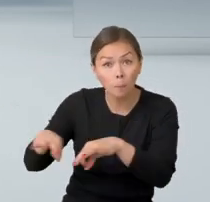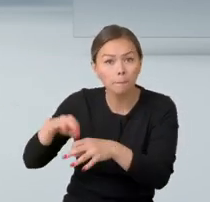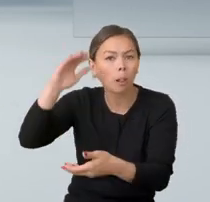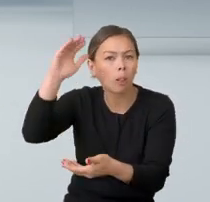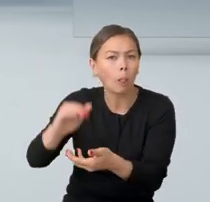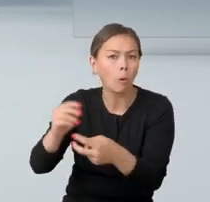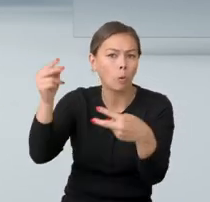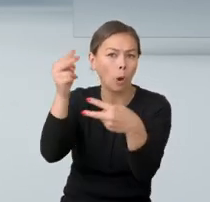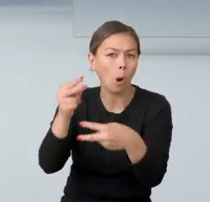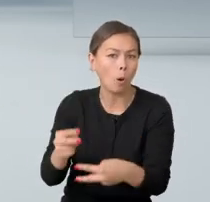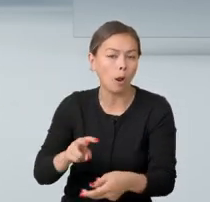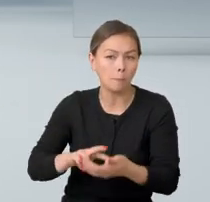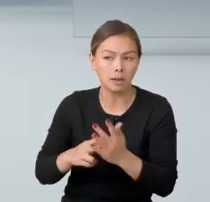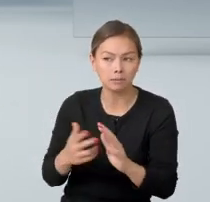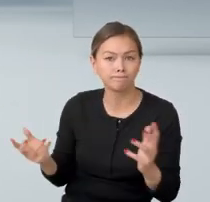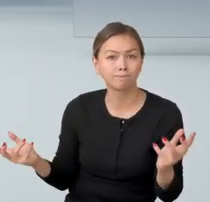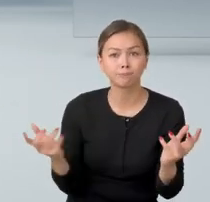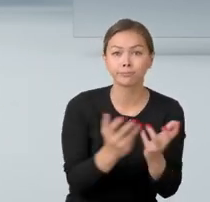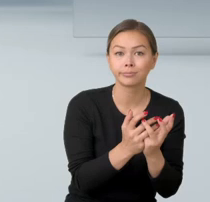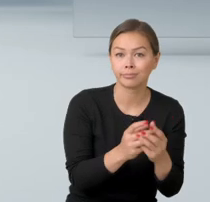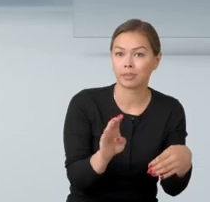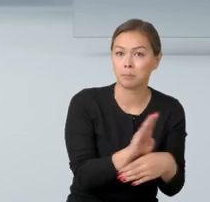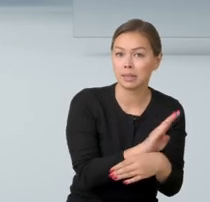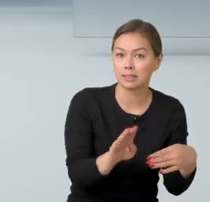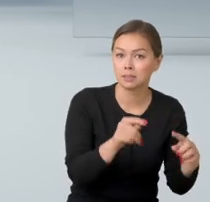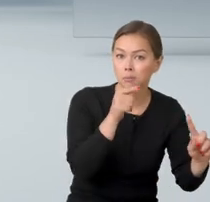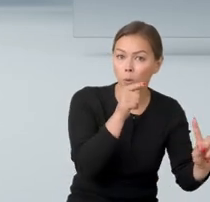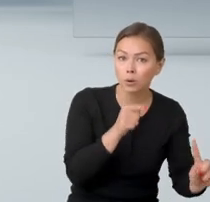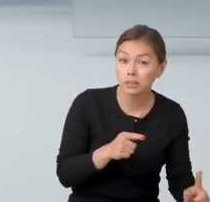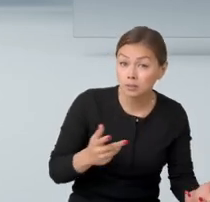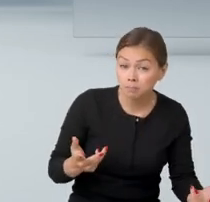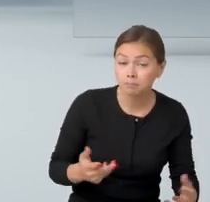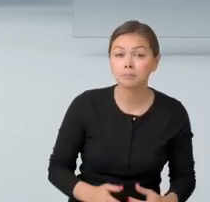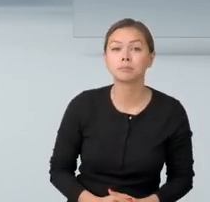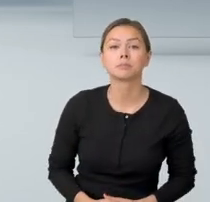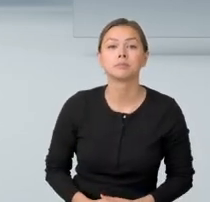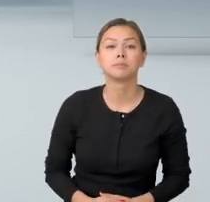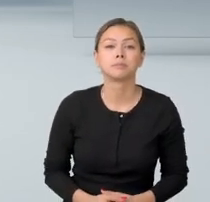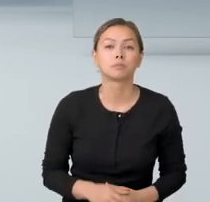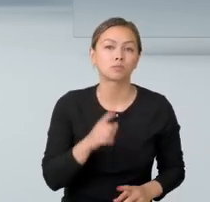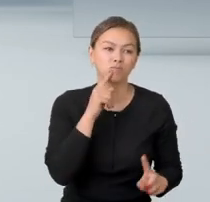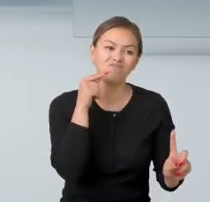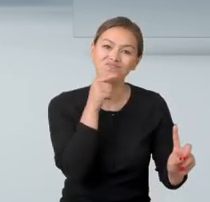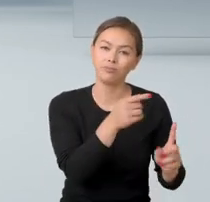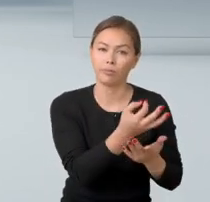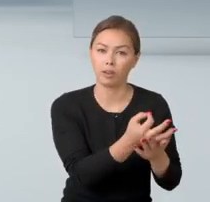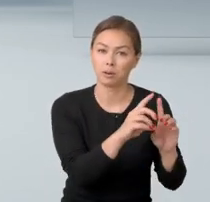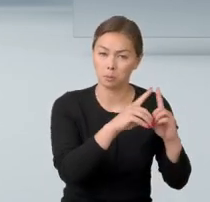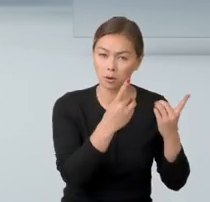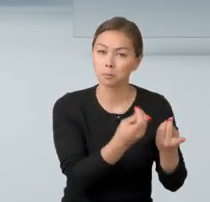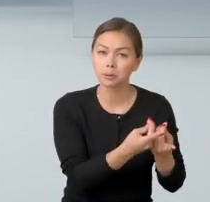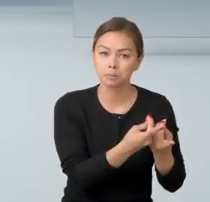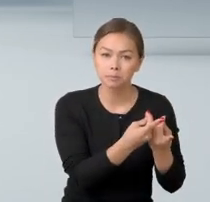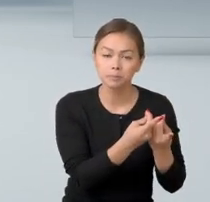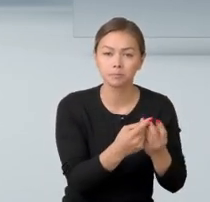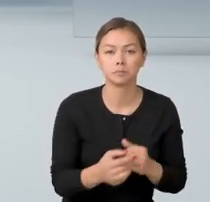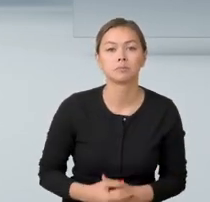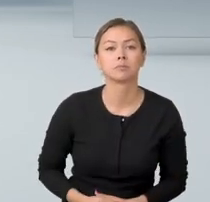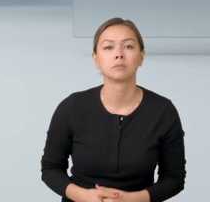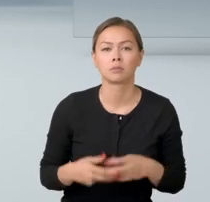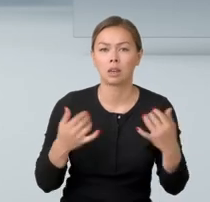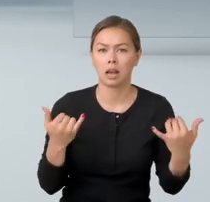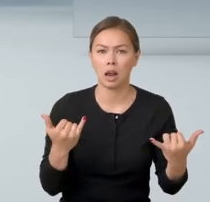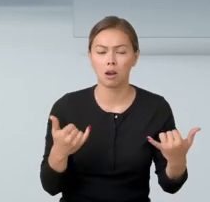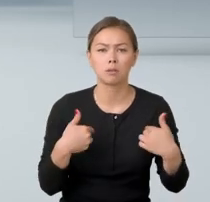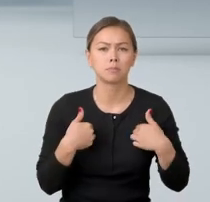forms in a low code way that is very good for our business points that we have in the finance